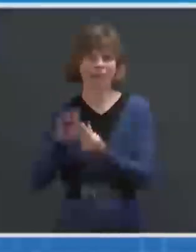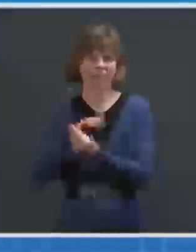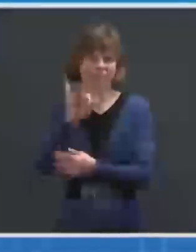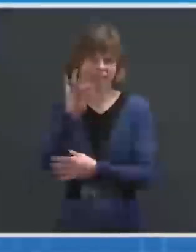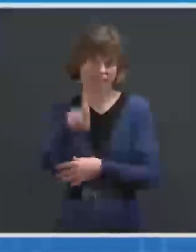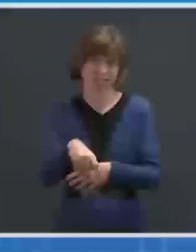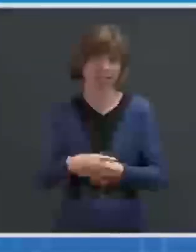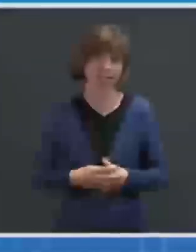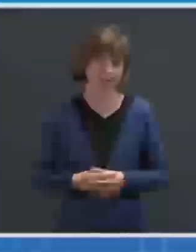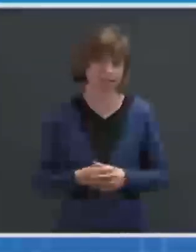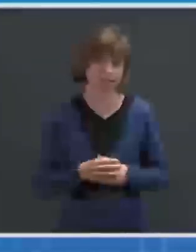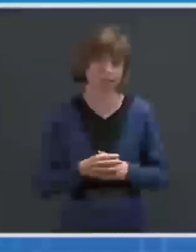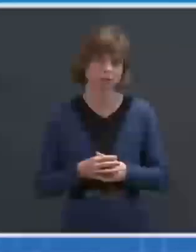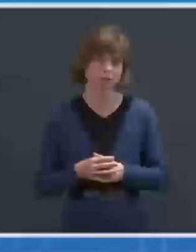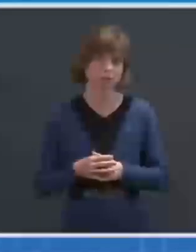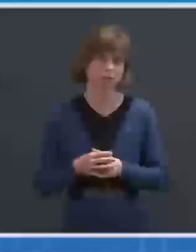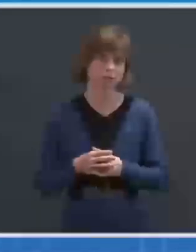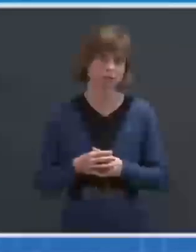needed.